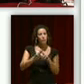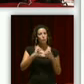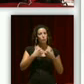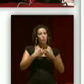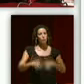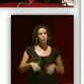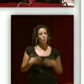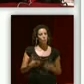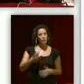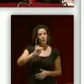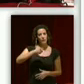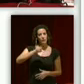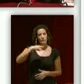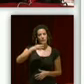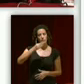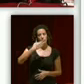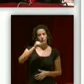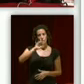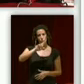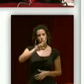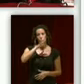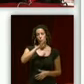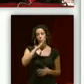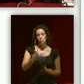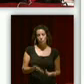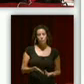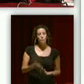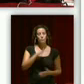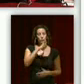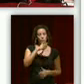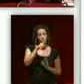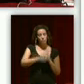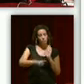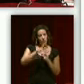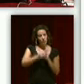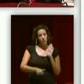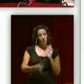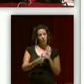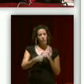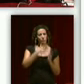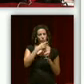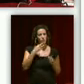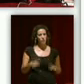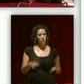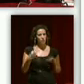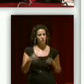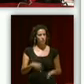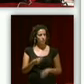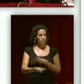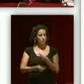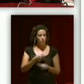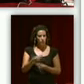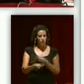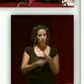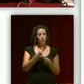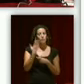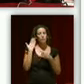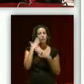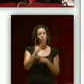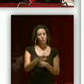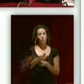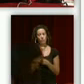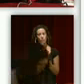automatic stage includes examinator because it's user-friendly,